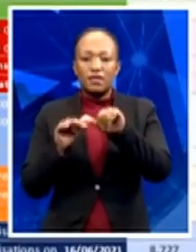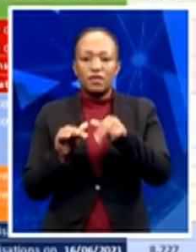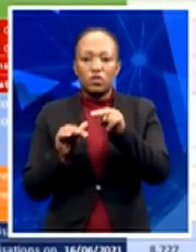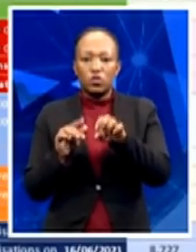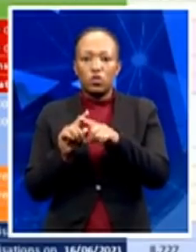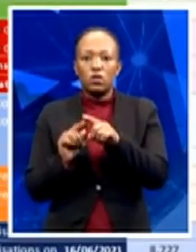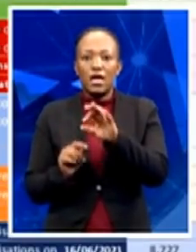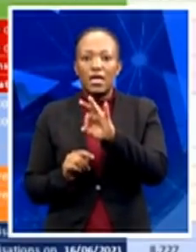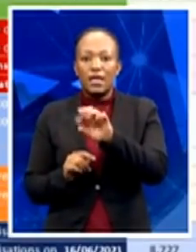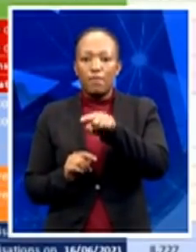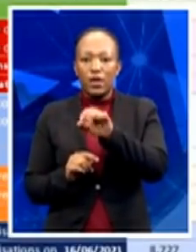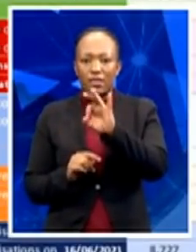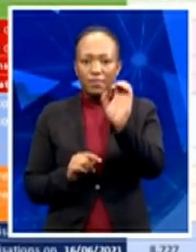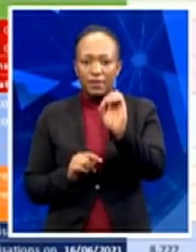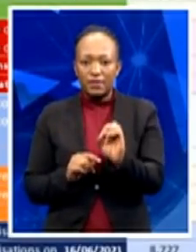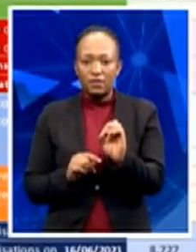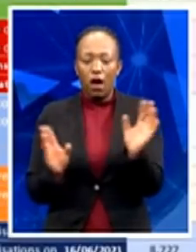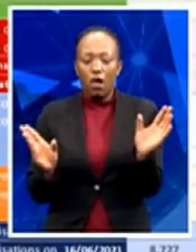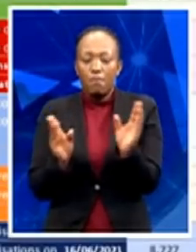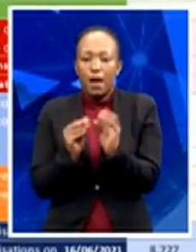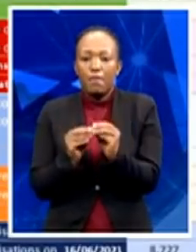cumulative number of deaths are standing at